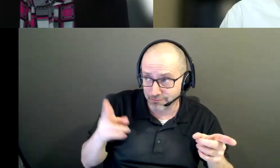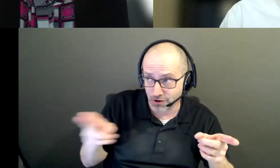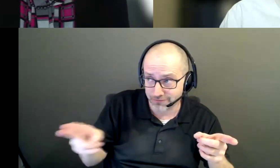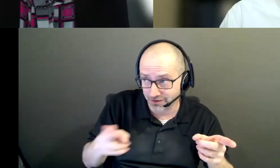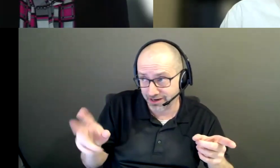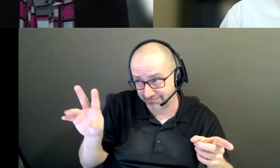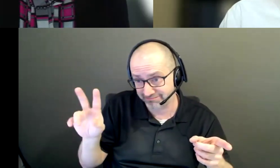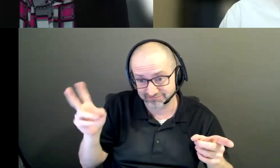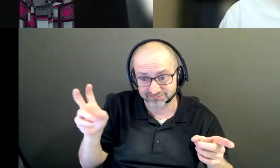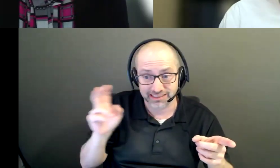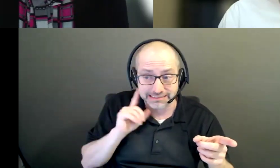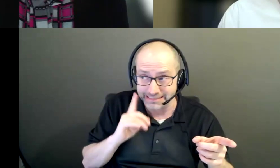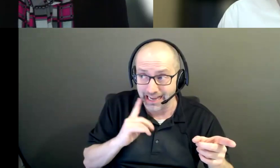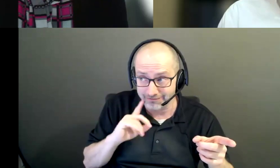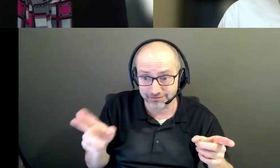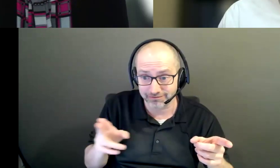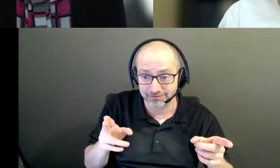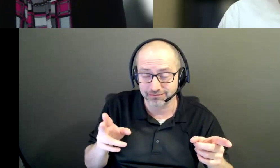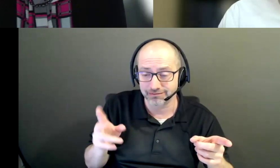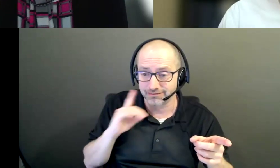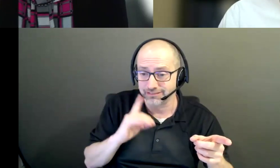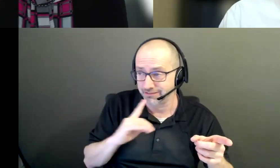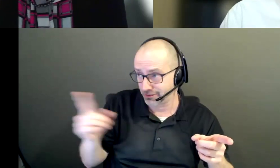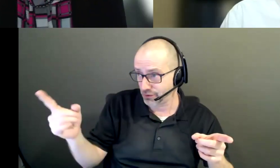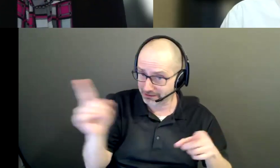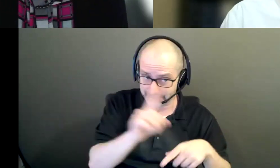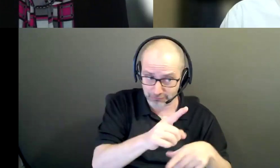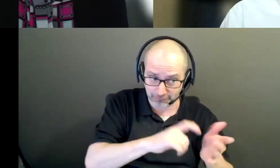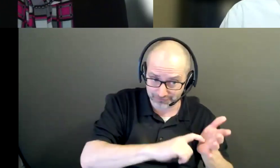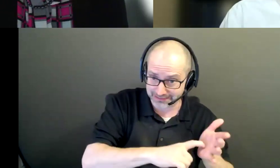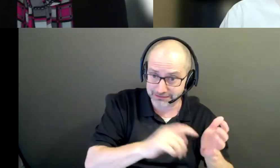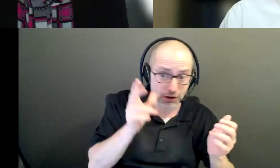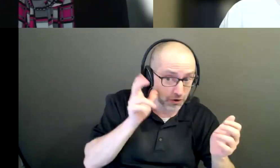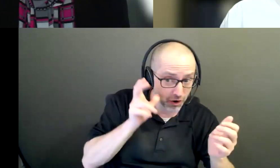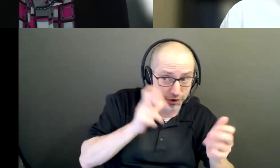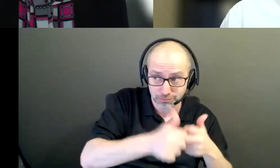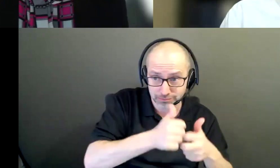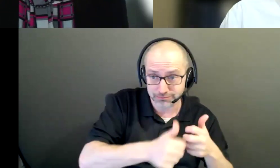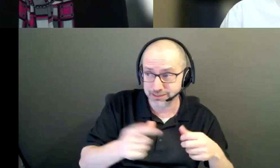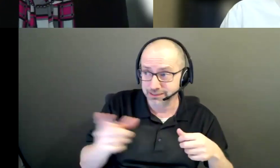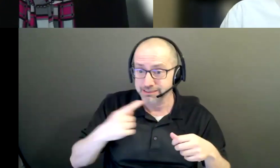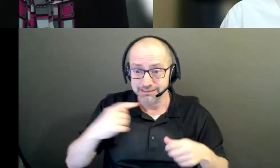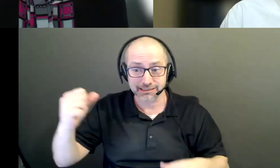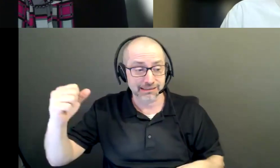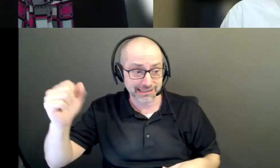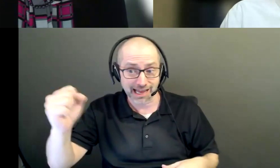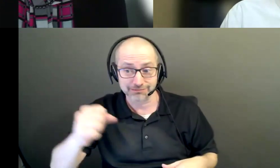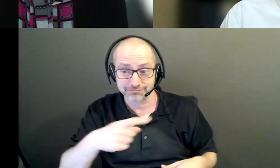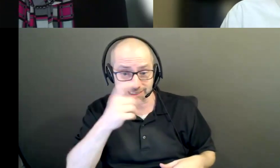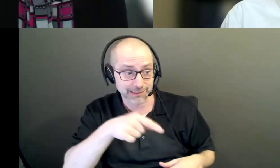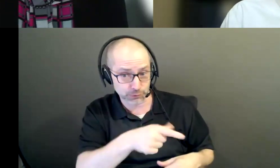deaf, and you want me to go fix the audio problem? And he said, yes, because you're the best